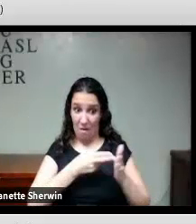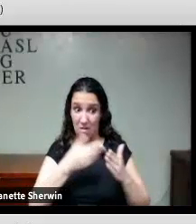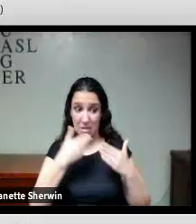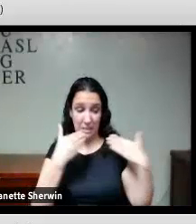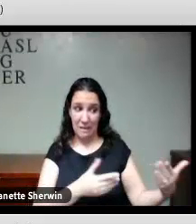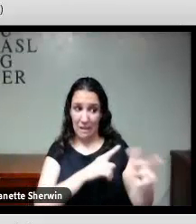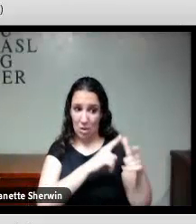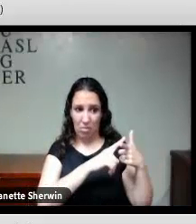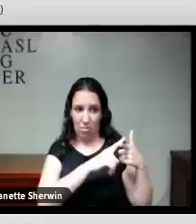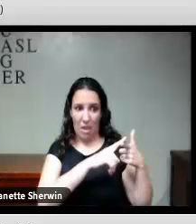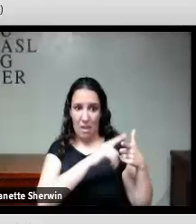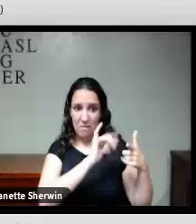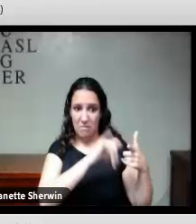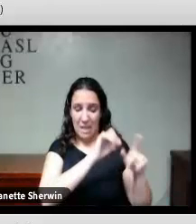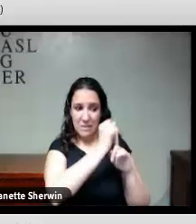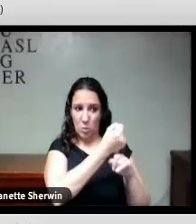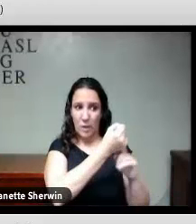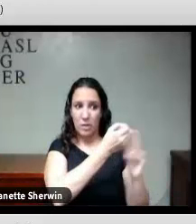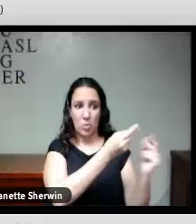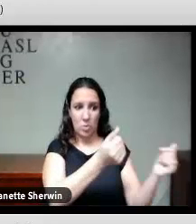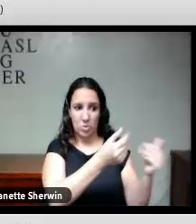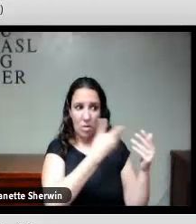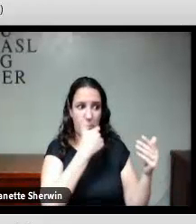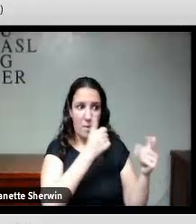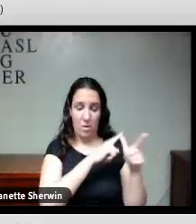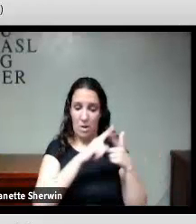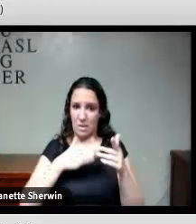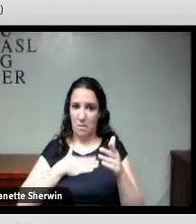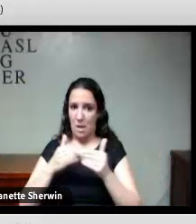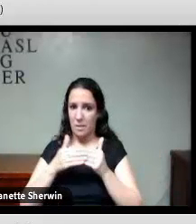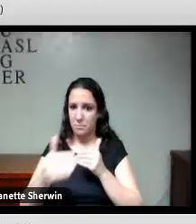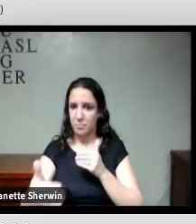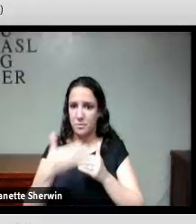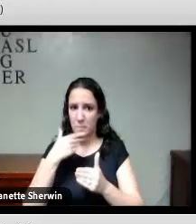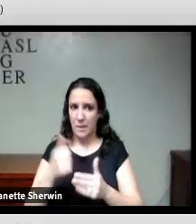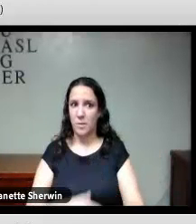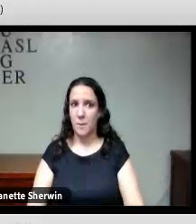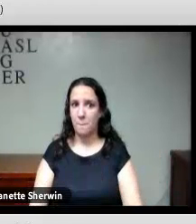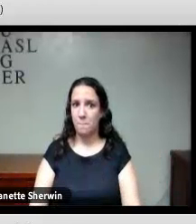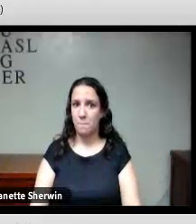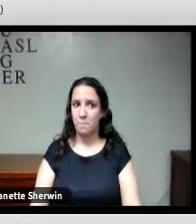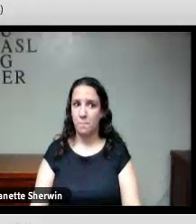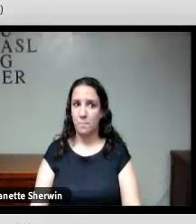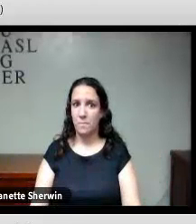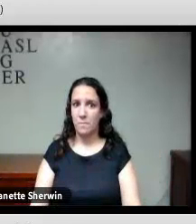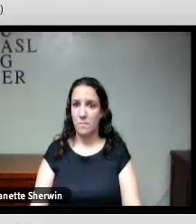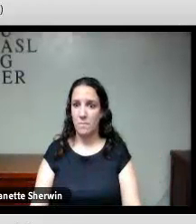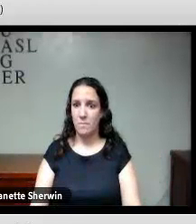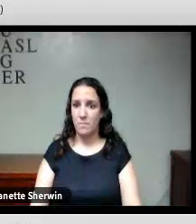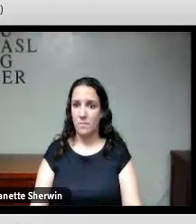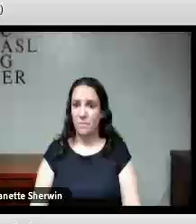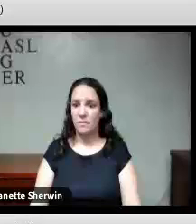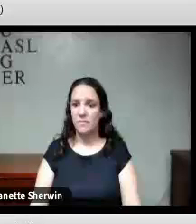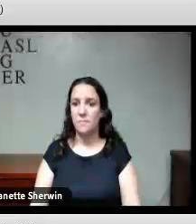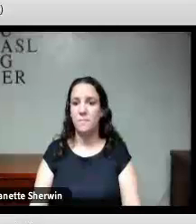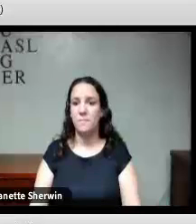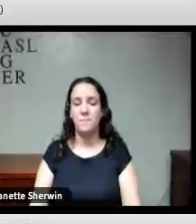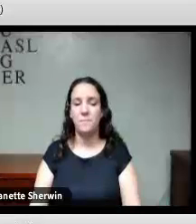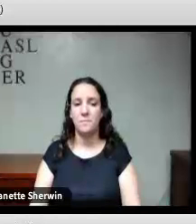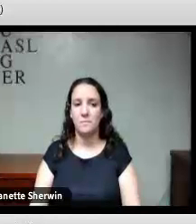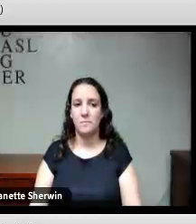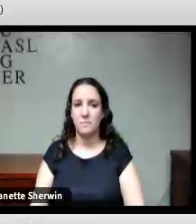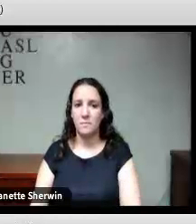interaction. I'm going to have a better day. And that should work for everybody. So what have you thought about today regarding your tendency to say or not say thank you when